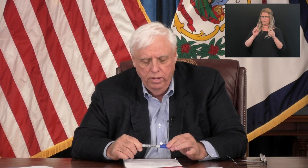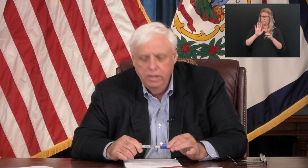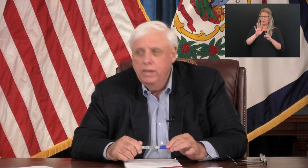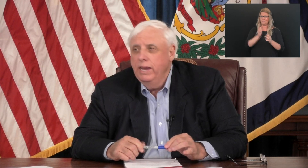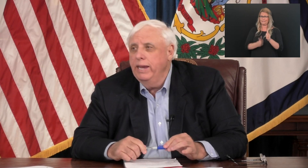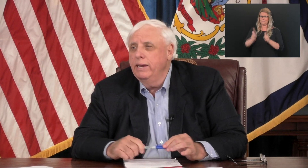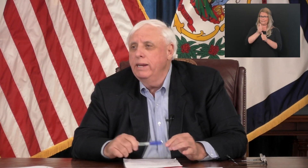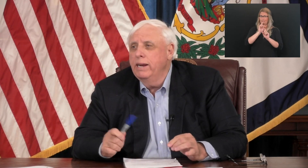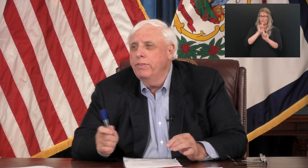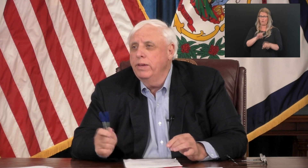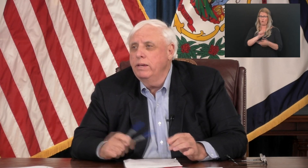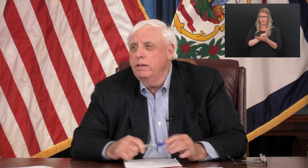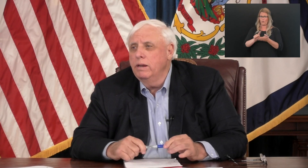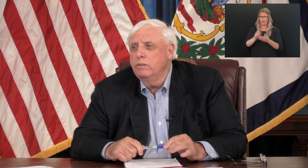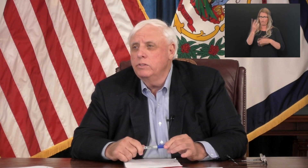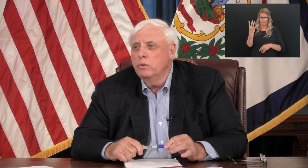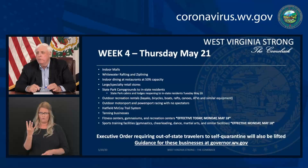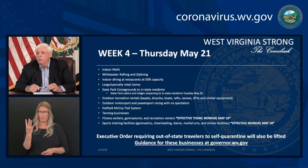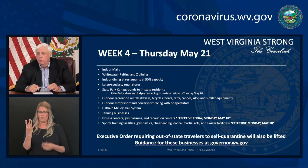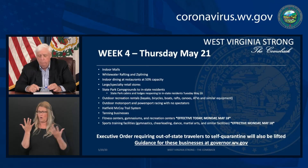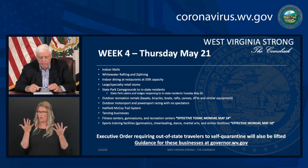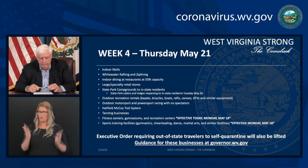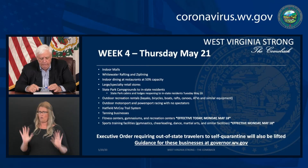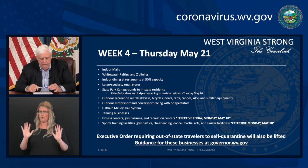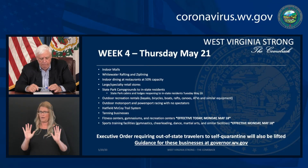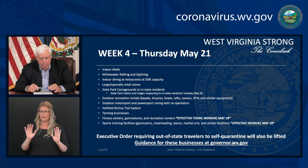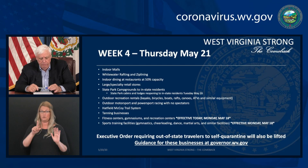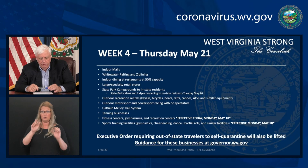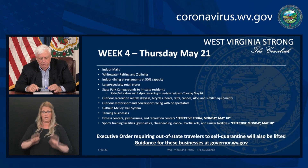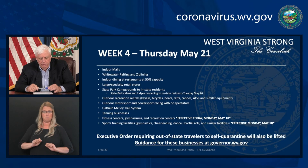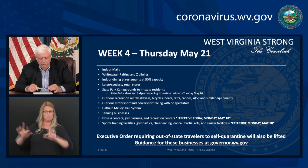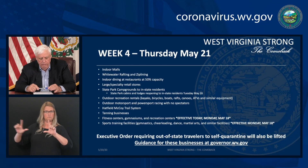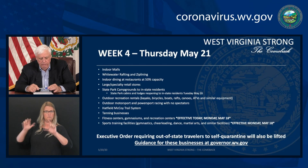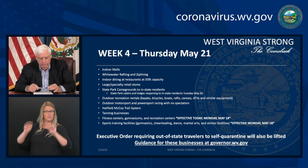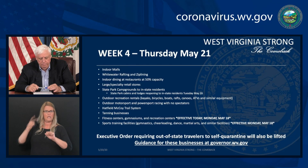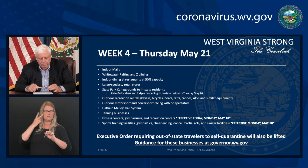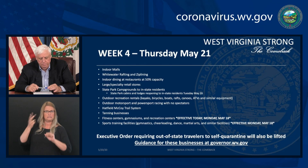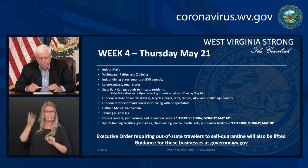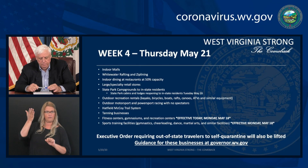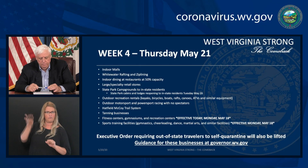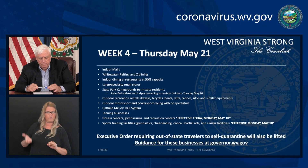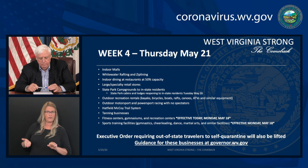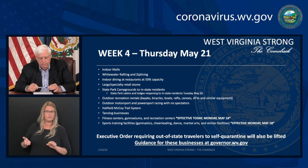4, and I think, Jordan, if you want to put that up.